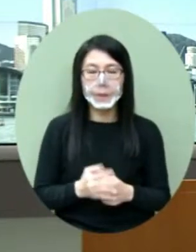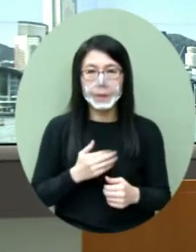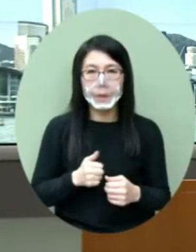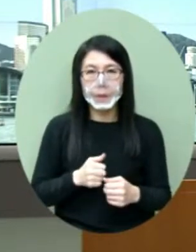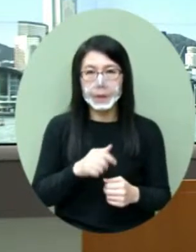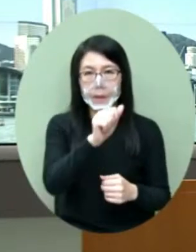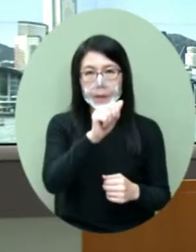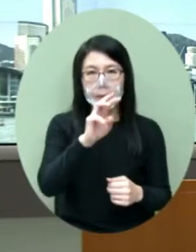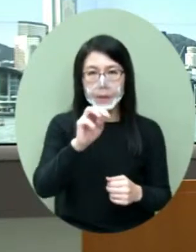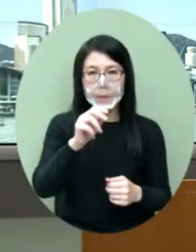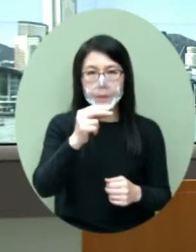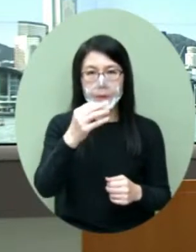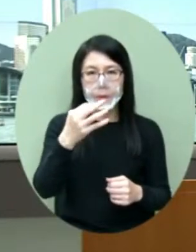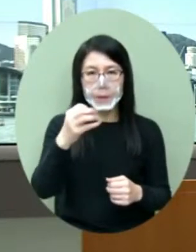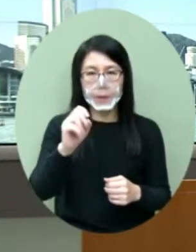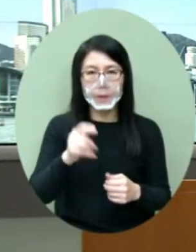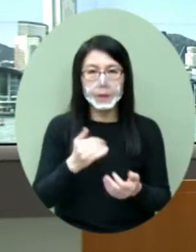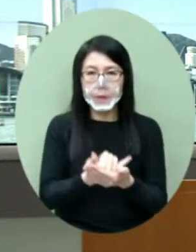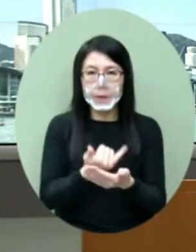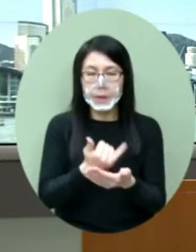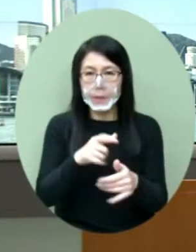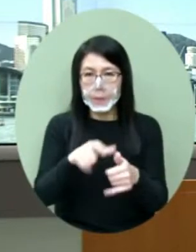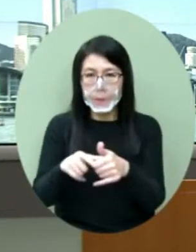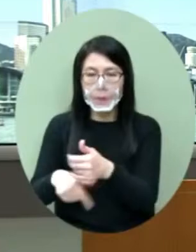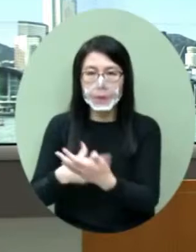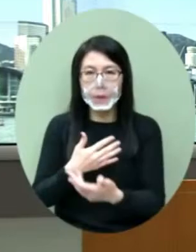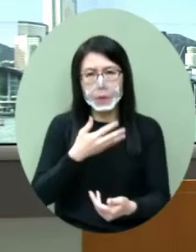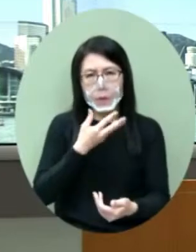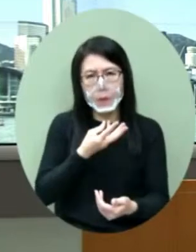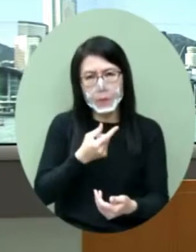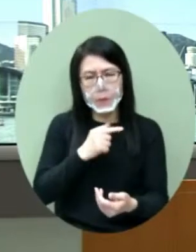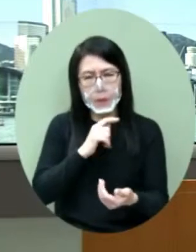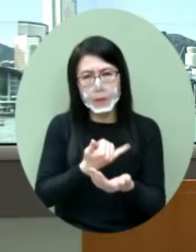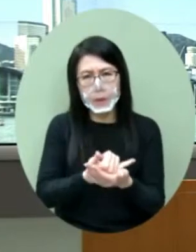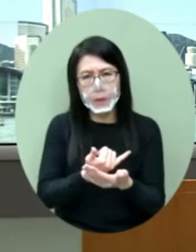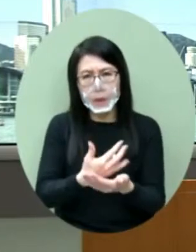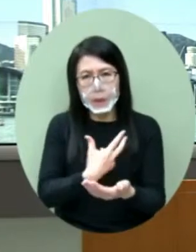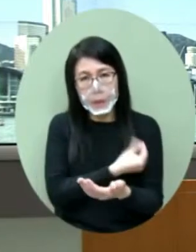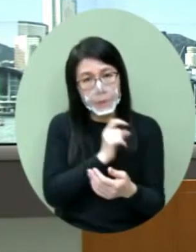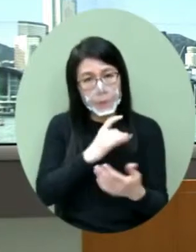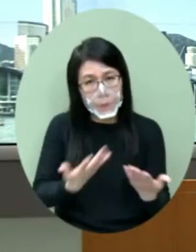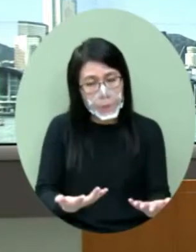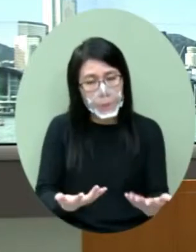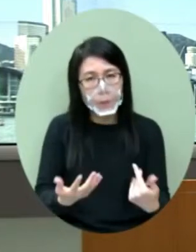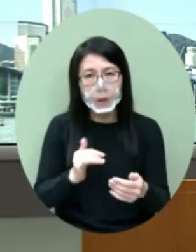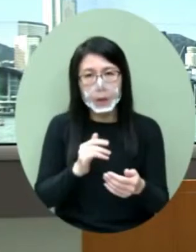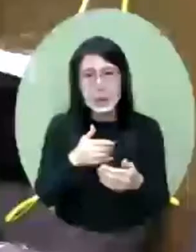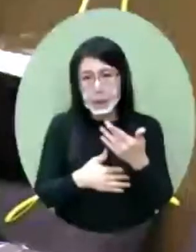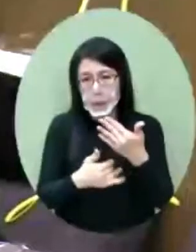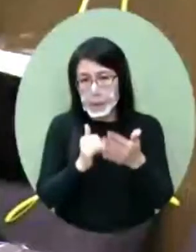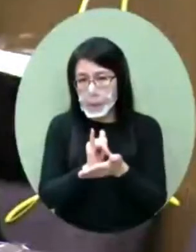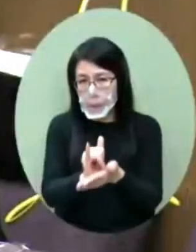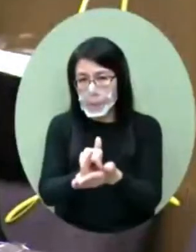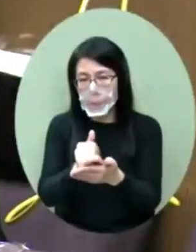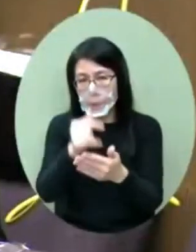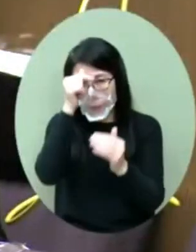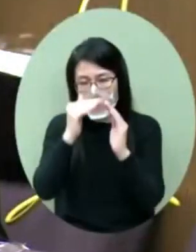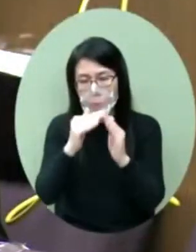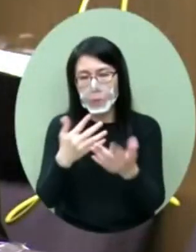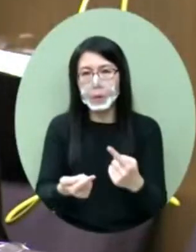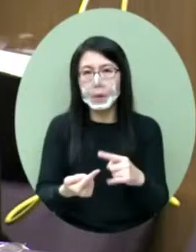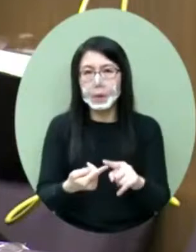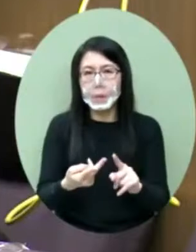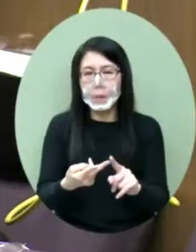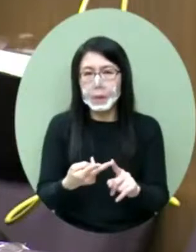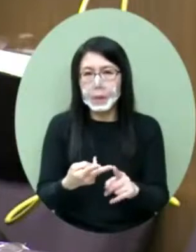possible. I'm from AM 730. I'd like to ask about the 5 younger death cases. What about vaccination, admission